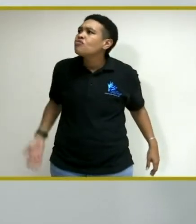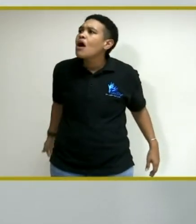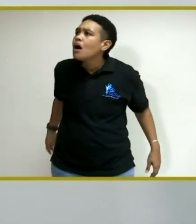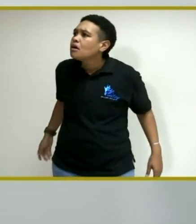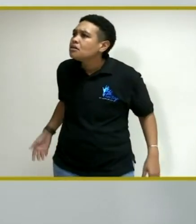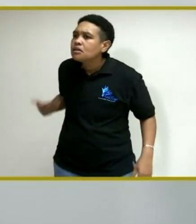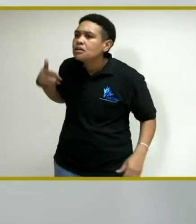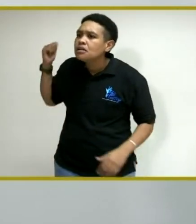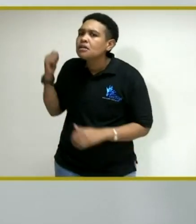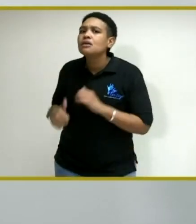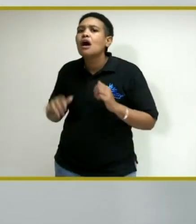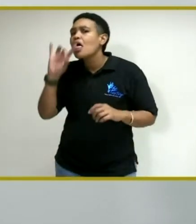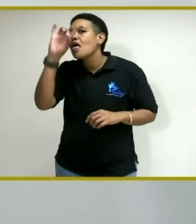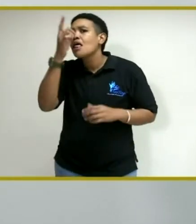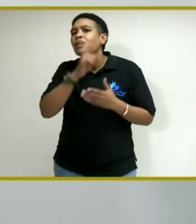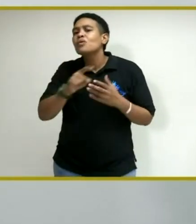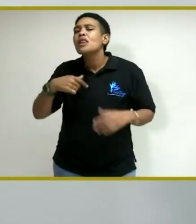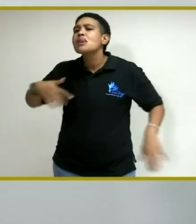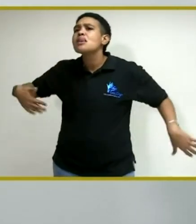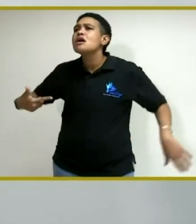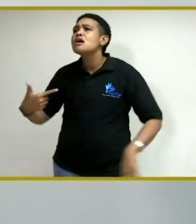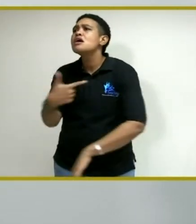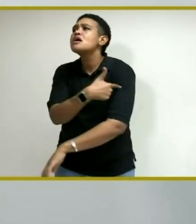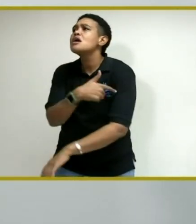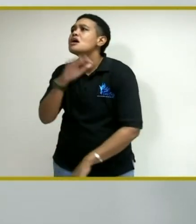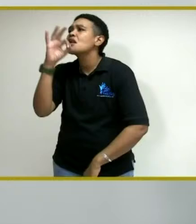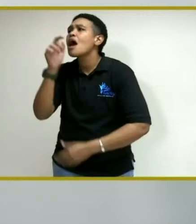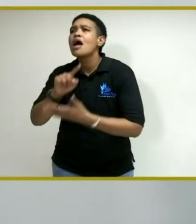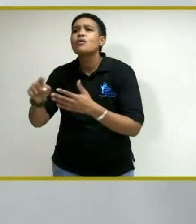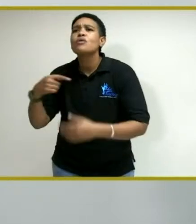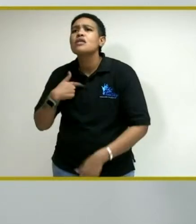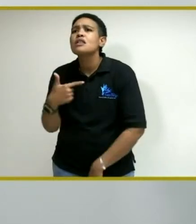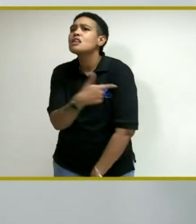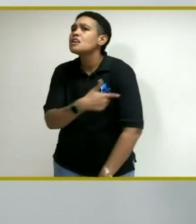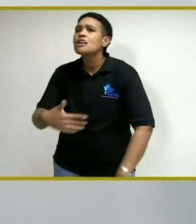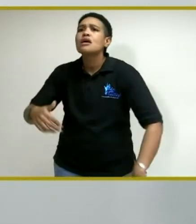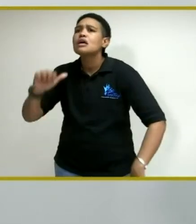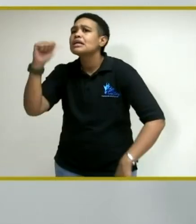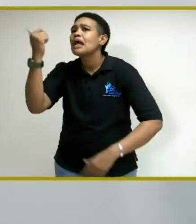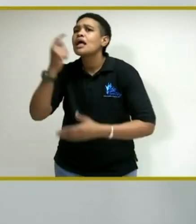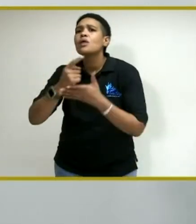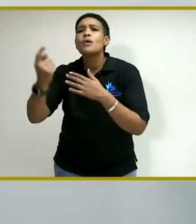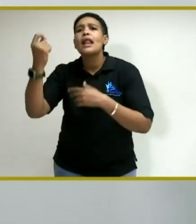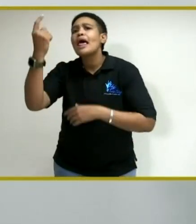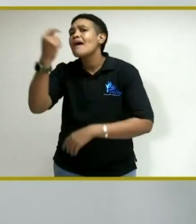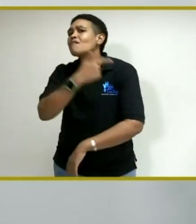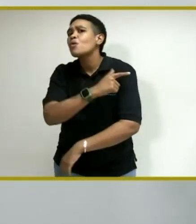pass their 8th week, 9th week, 10th week, 11th week,